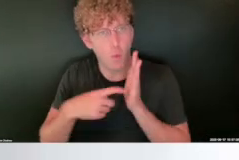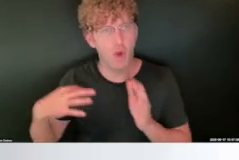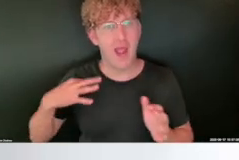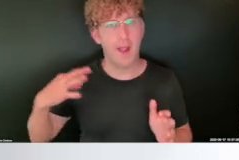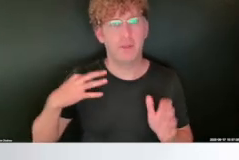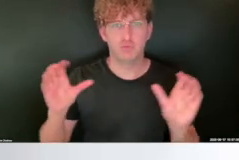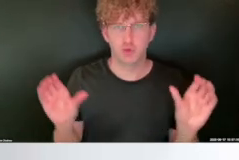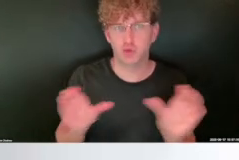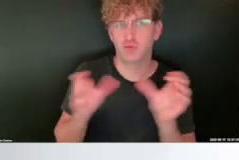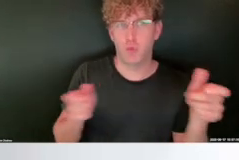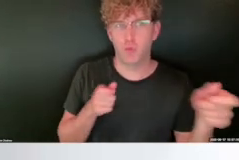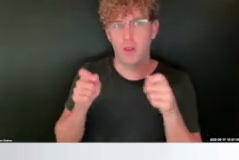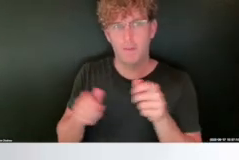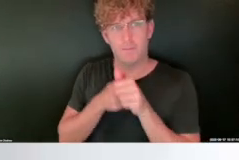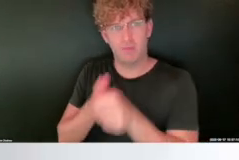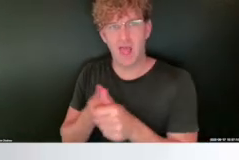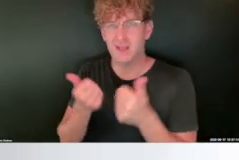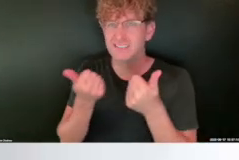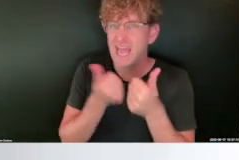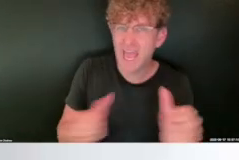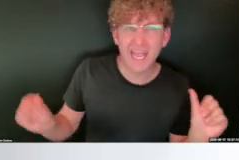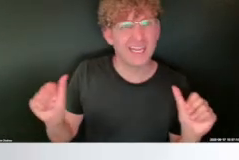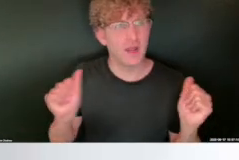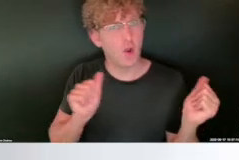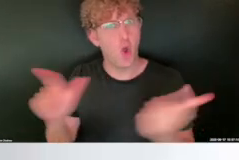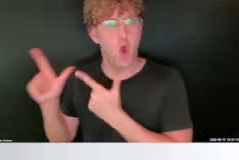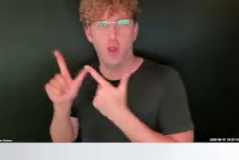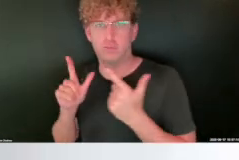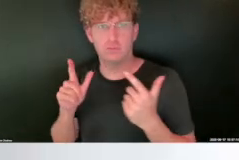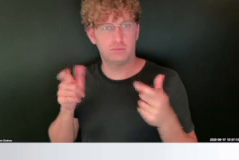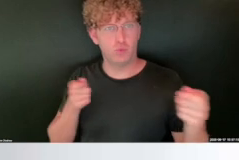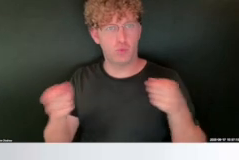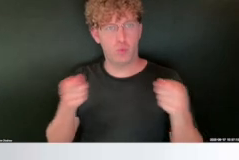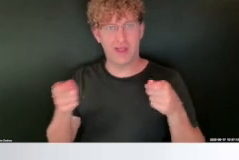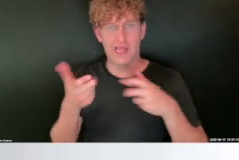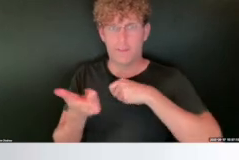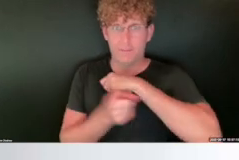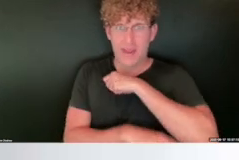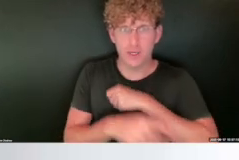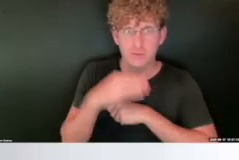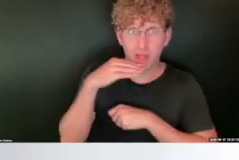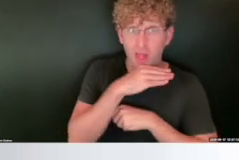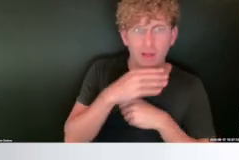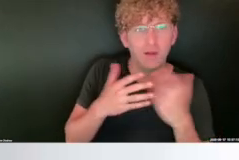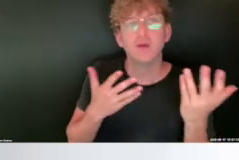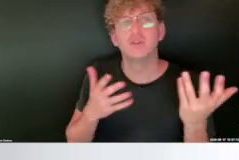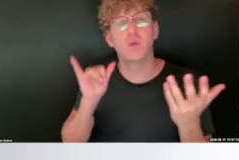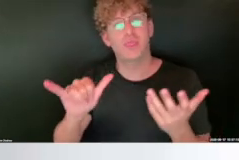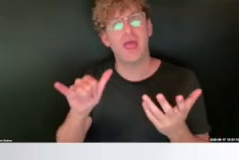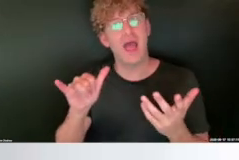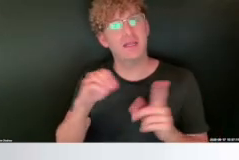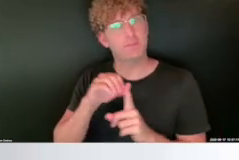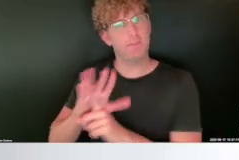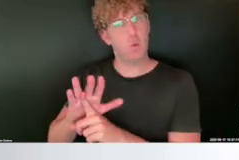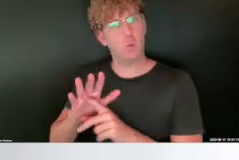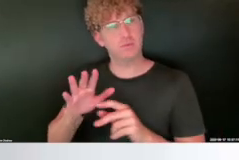all regulations under penalty of perjury. And we just think that exposes applicants to unreasonable